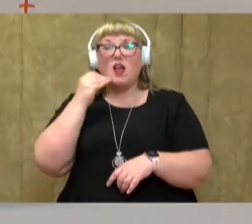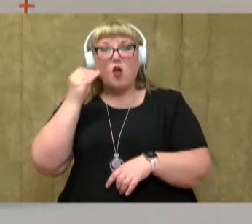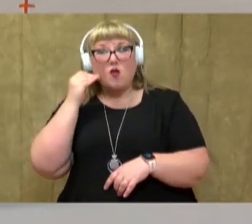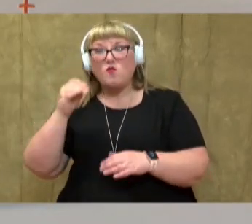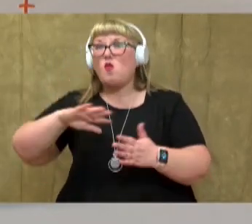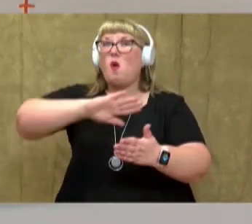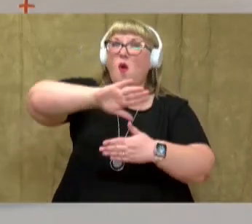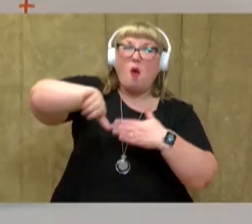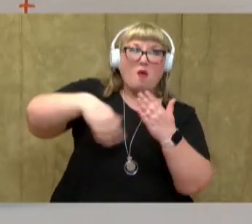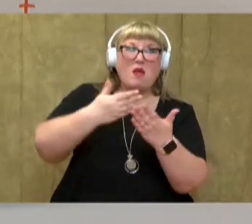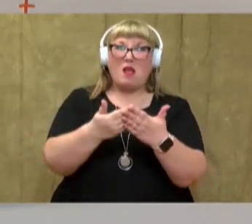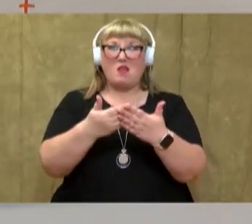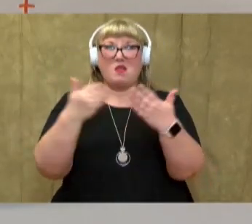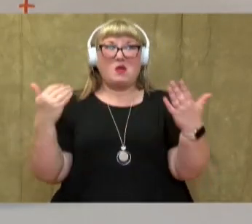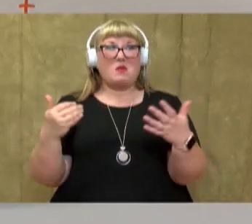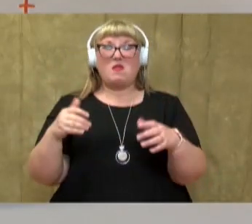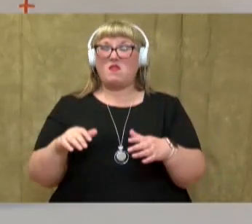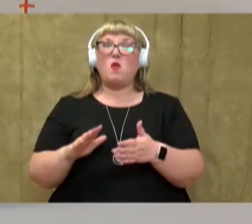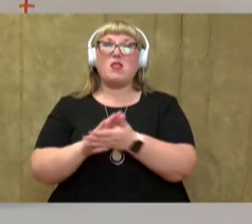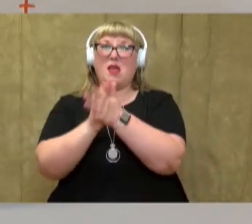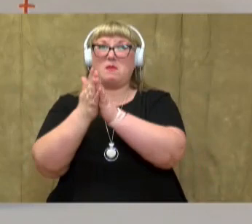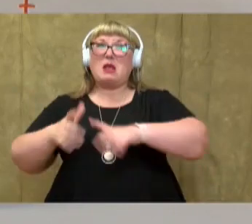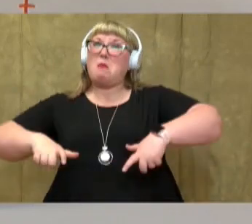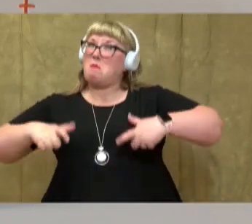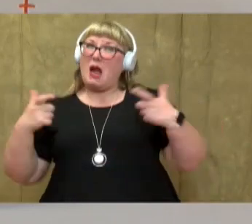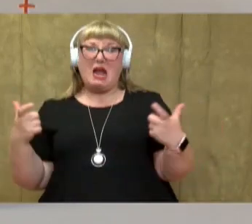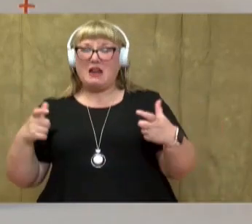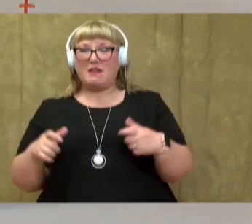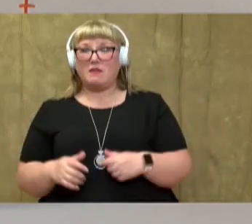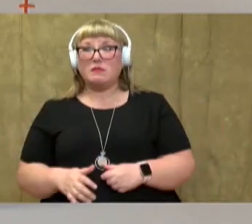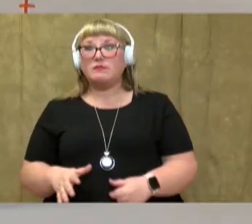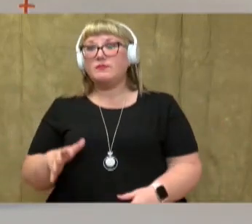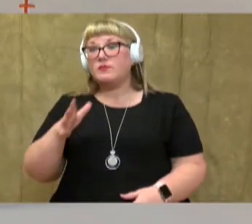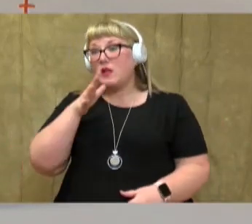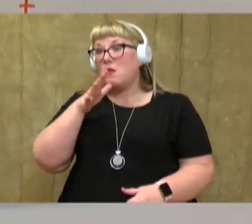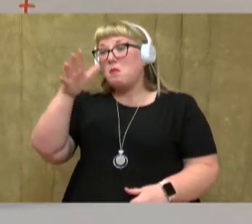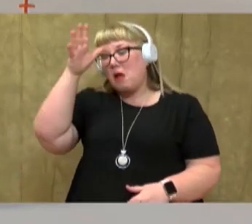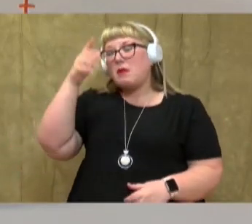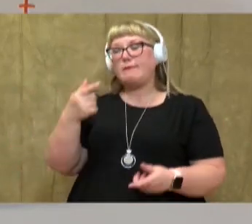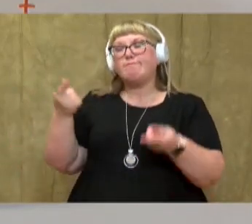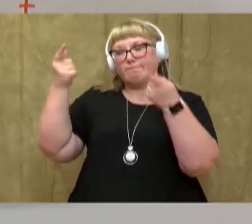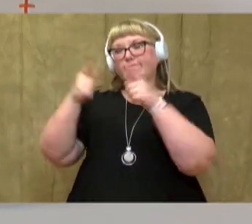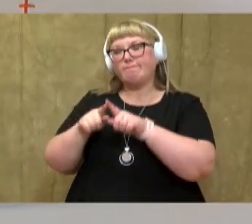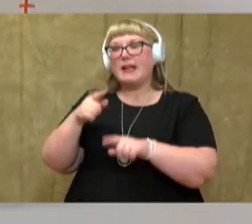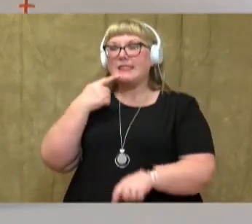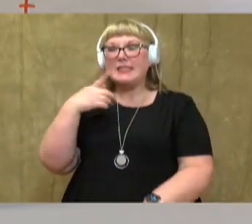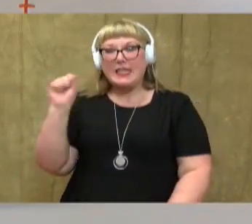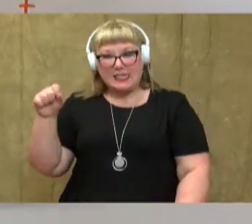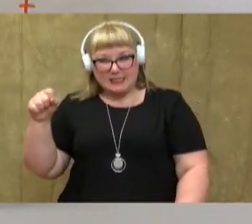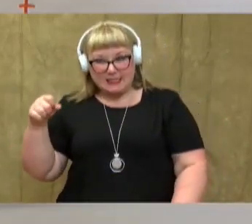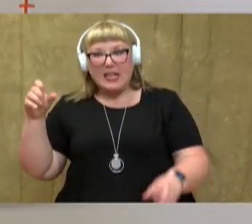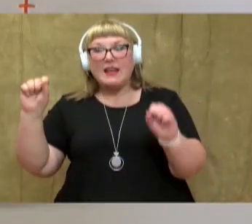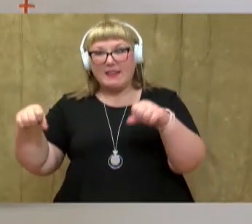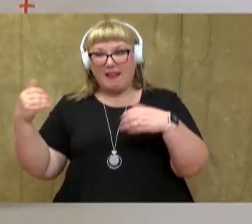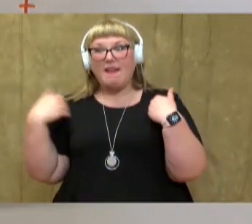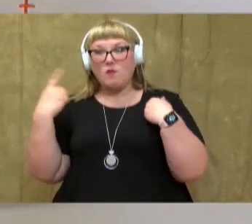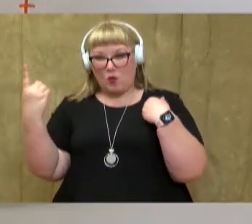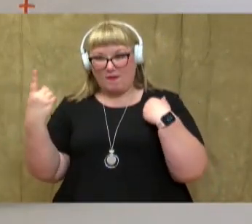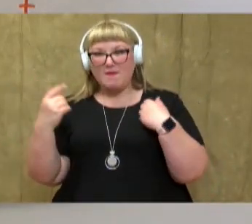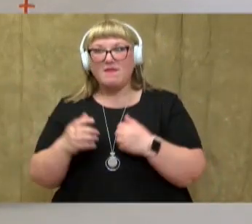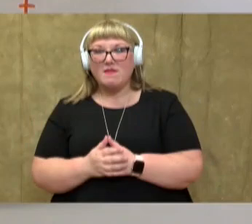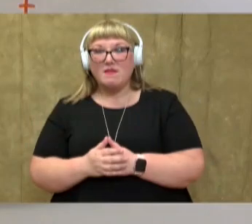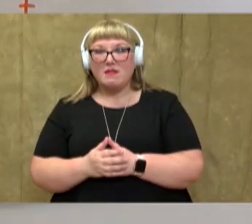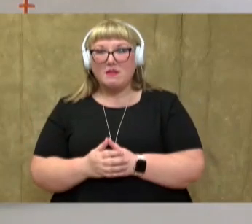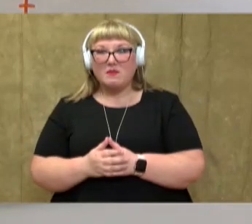them before they get too big. My mom and dad agree that I can take one home.